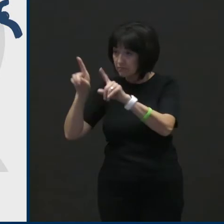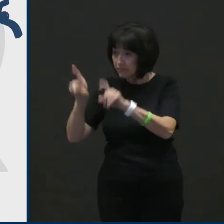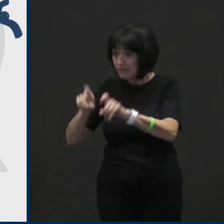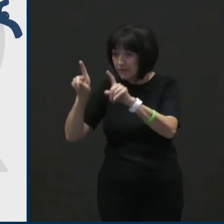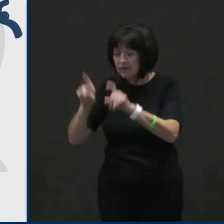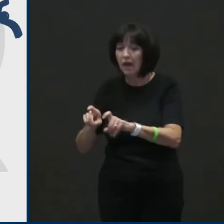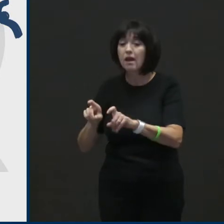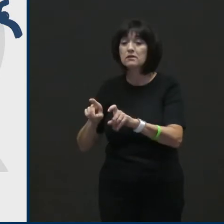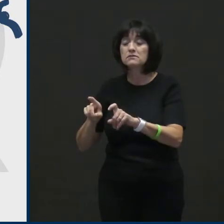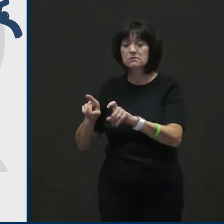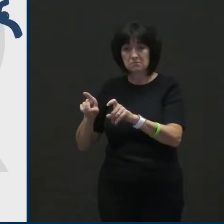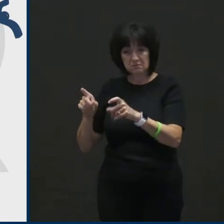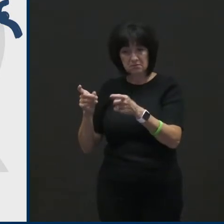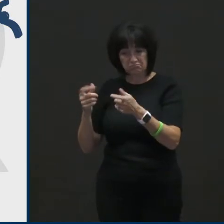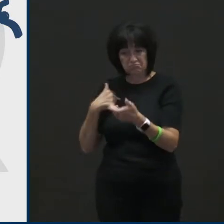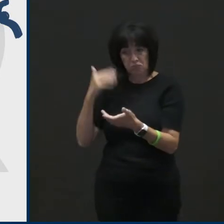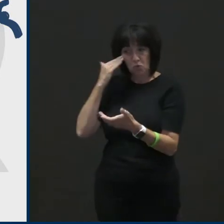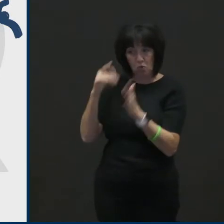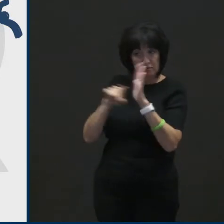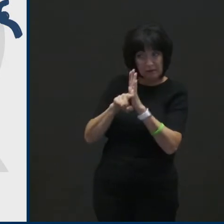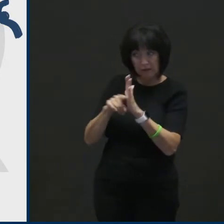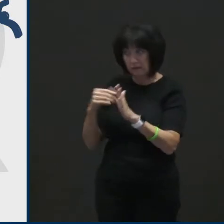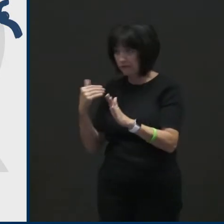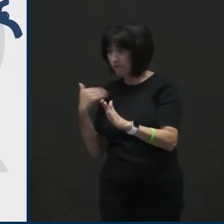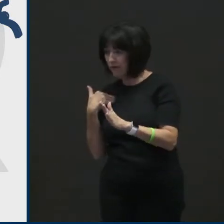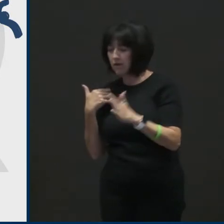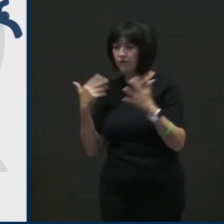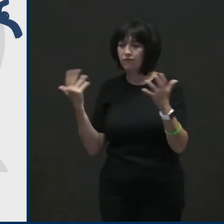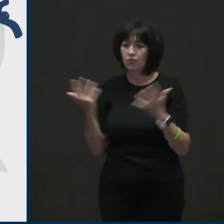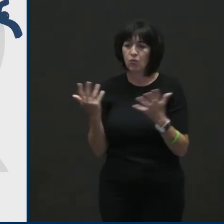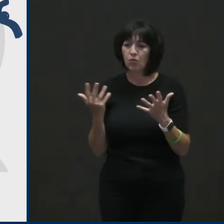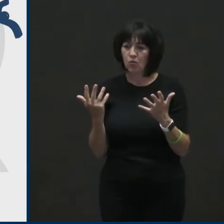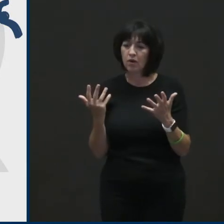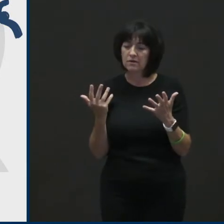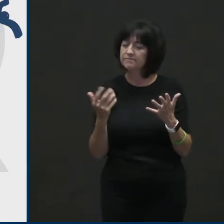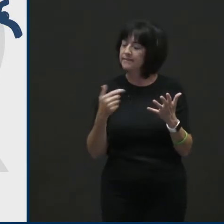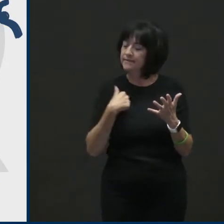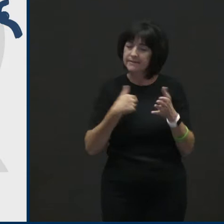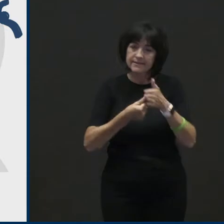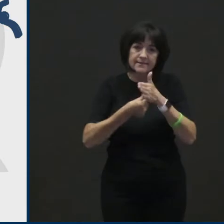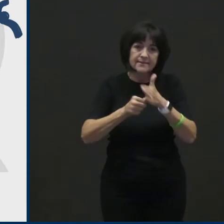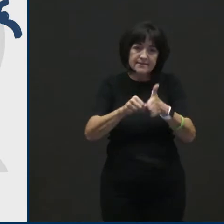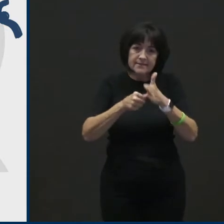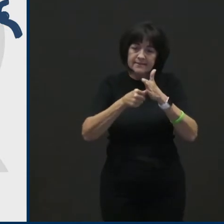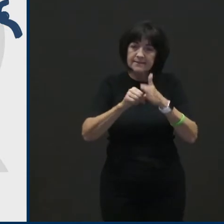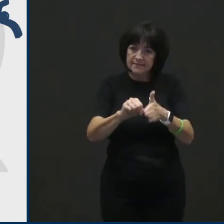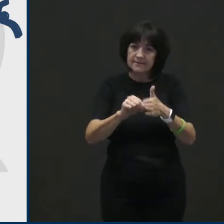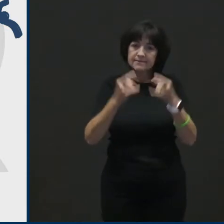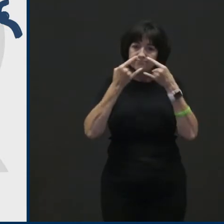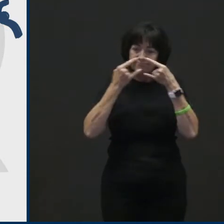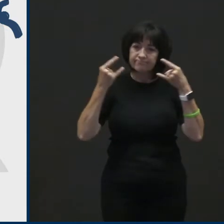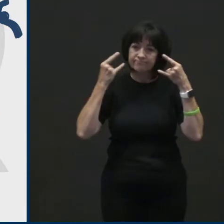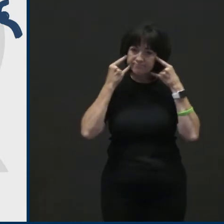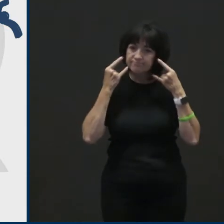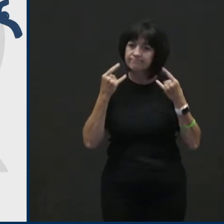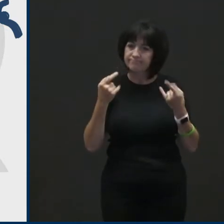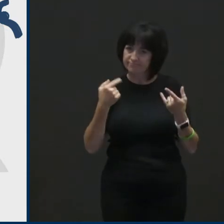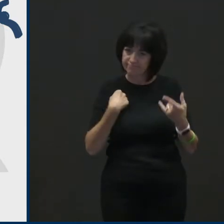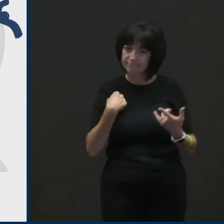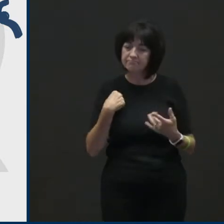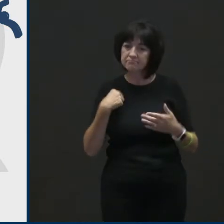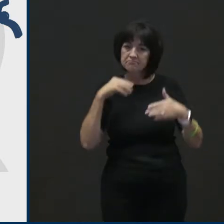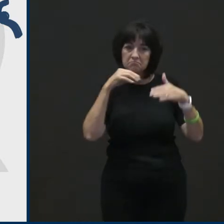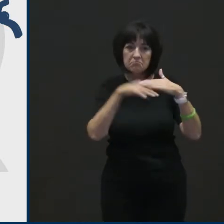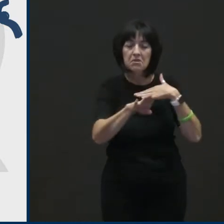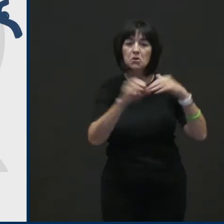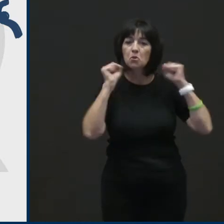it appropriately. I can't tell you how many people I see as I walk down the street, as I go into the YMCA, as I do to get a